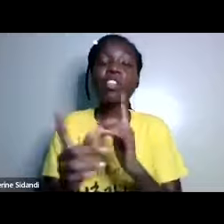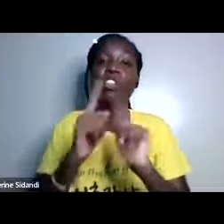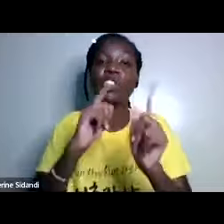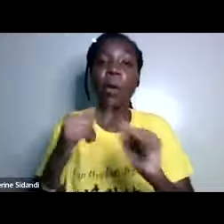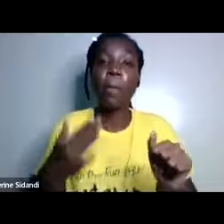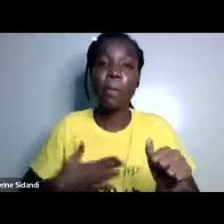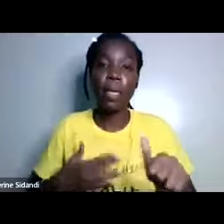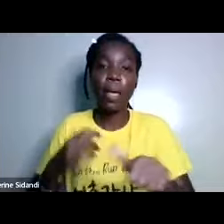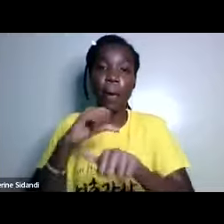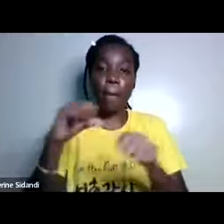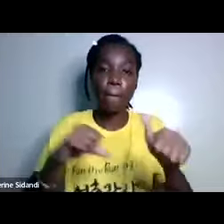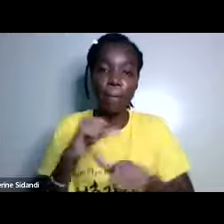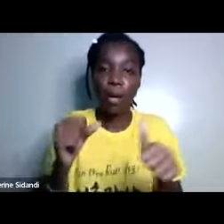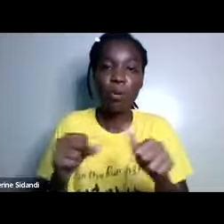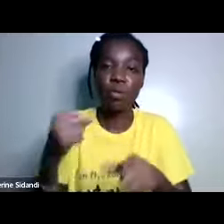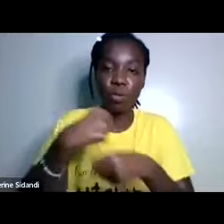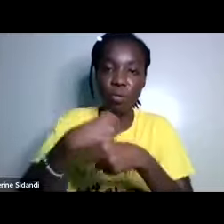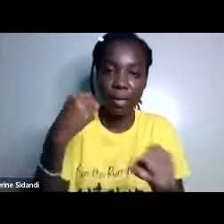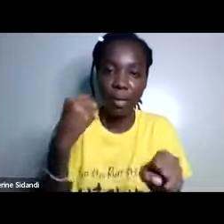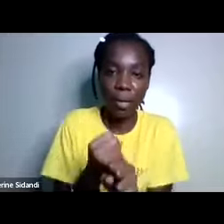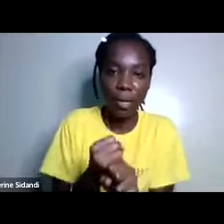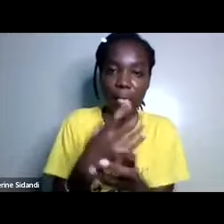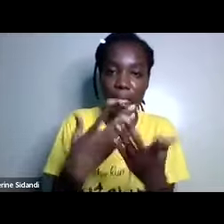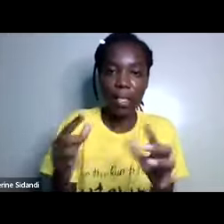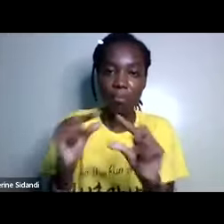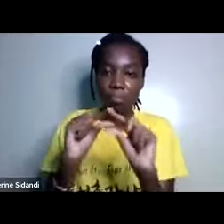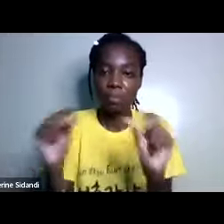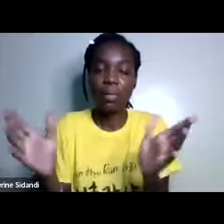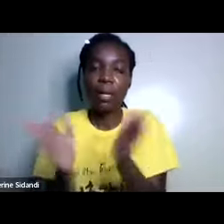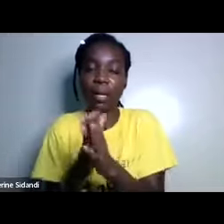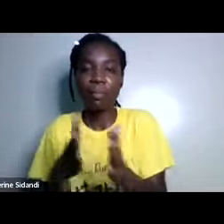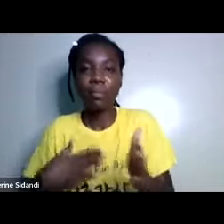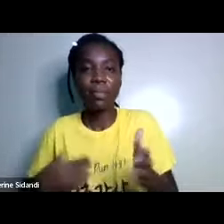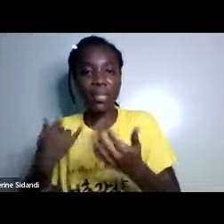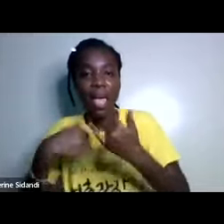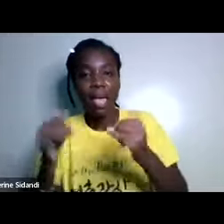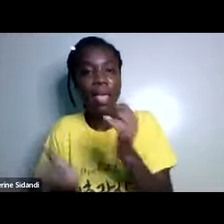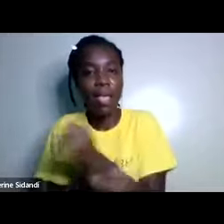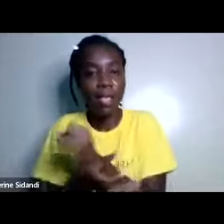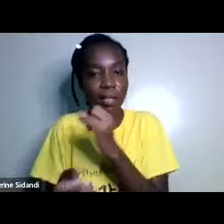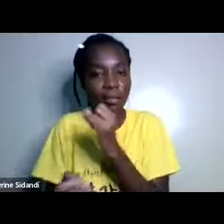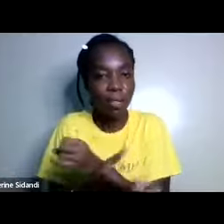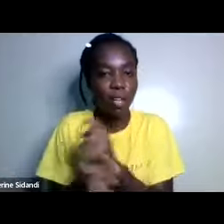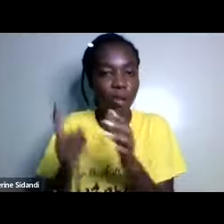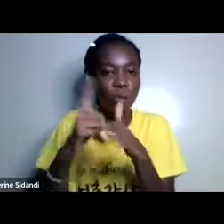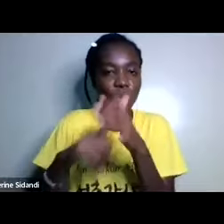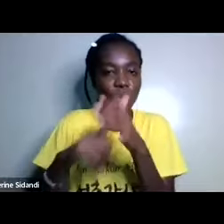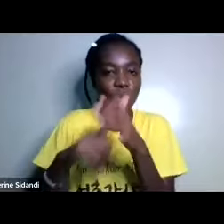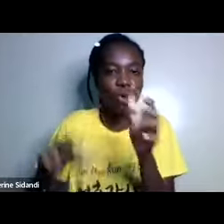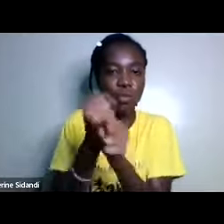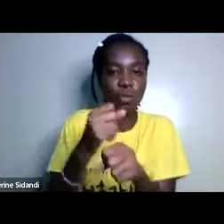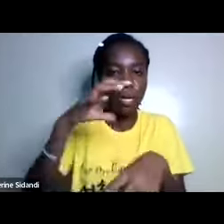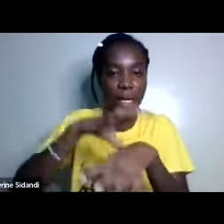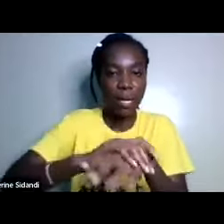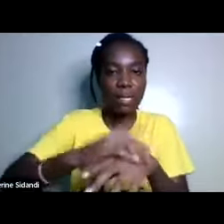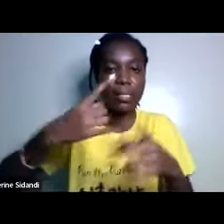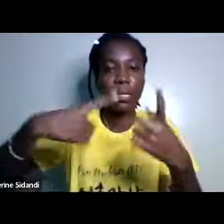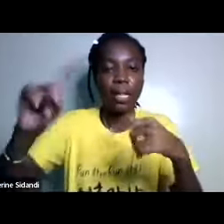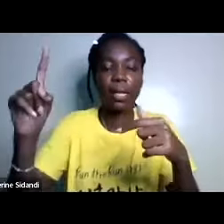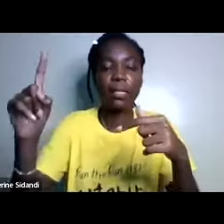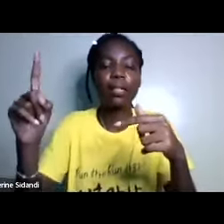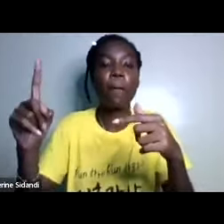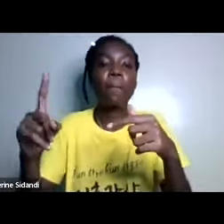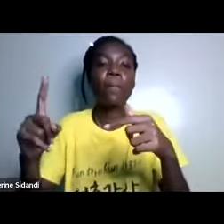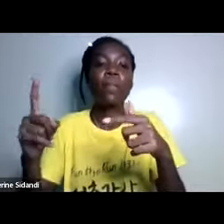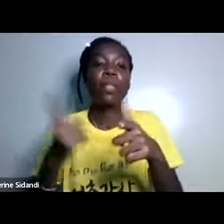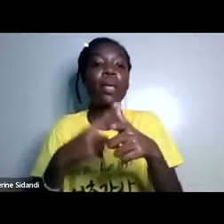creating funnels, because I was trying to explain what we want to do with Get It Right. And then he's like, you need to create